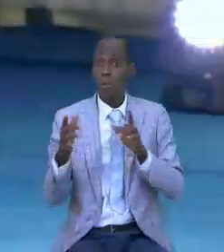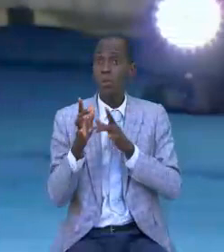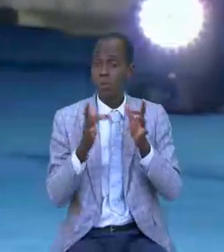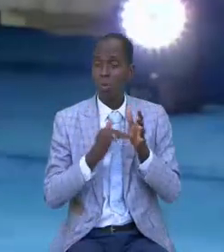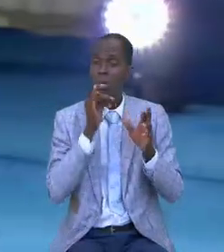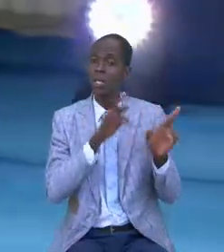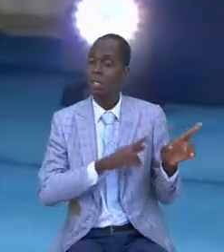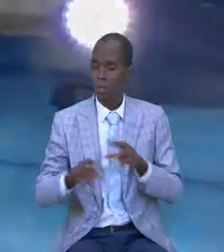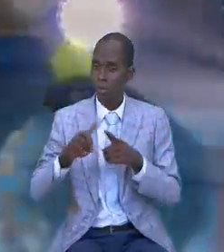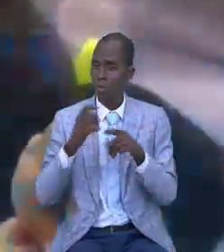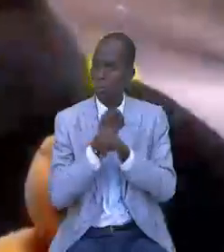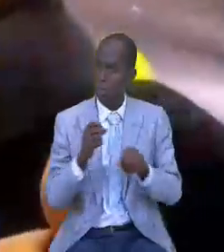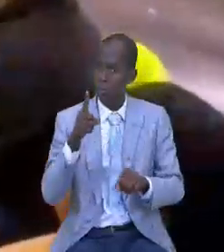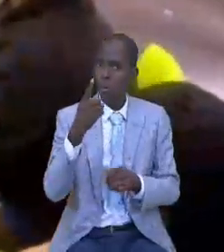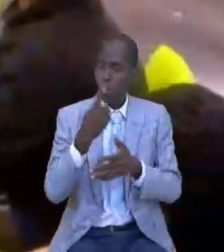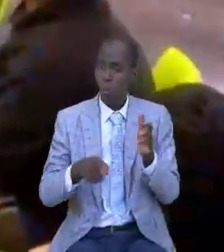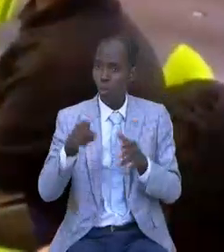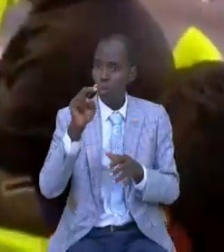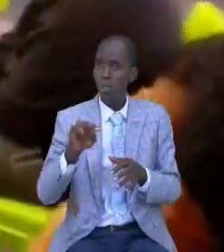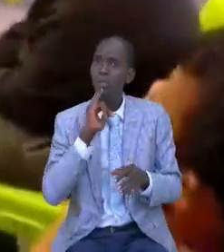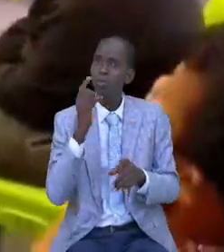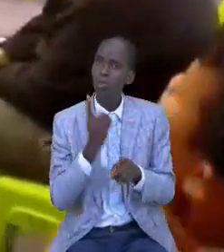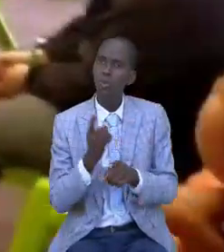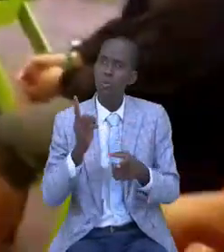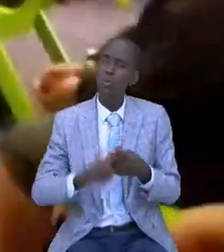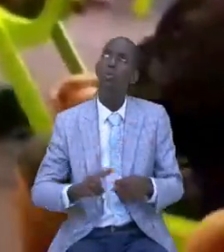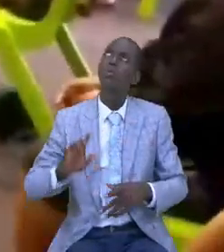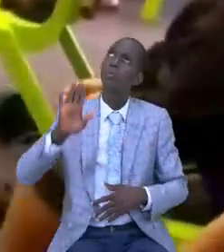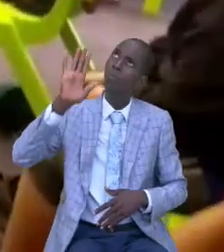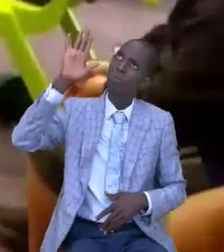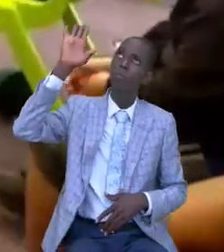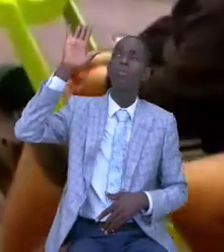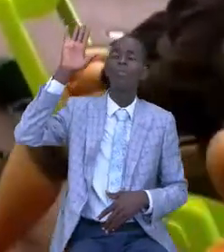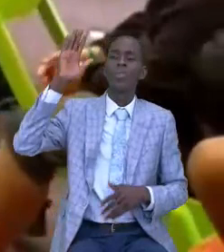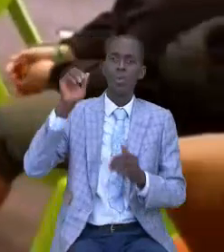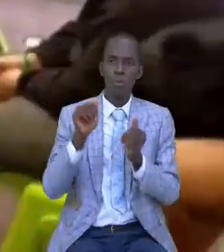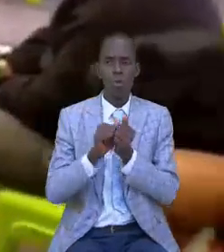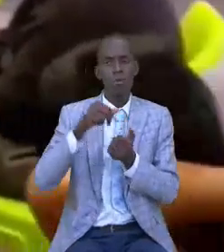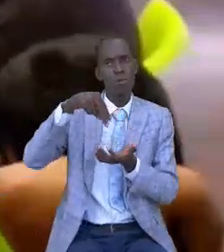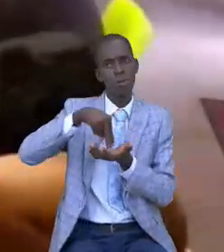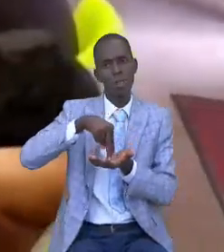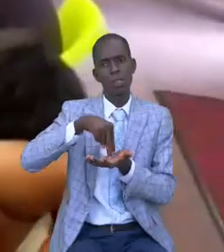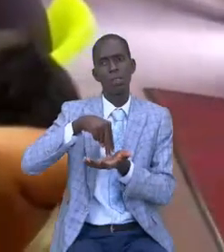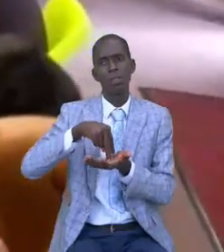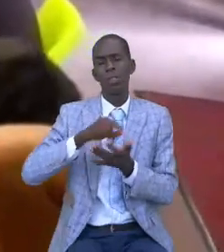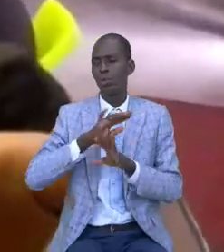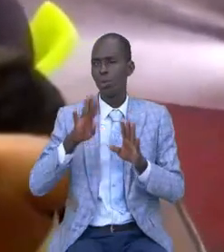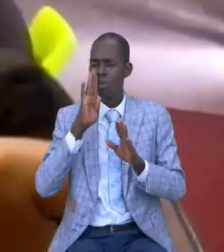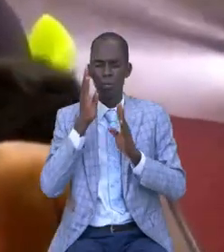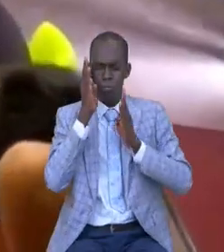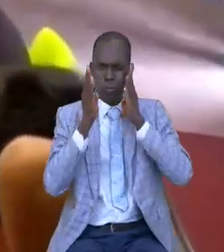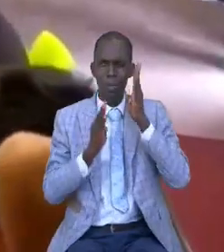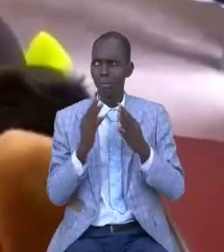your salvation." If you're raising up your hand, God bless you there. Stand up and say, "Yes, I